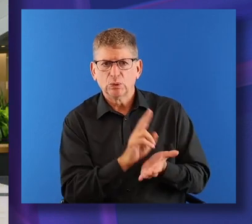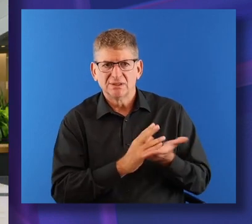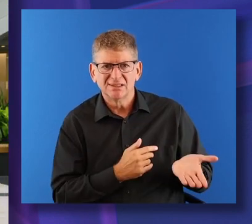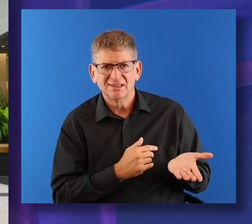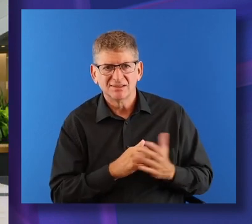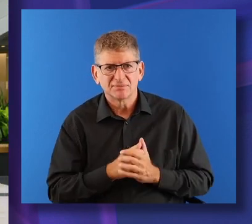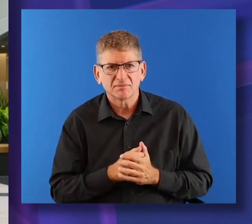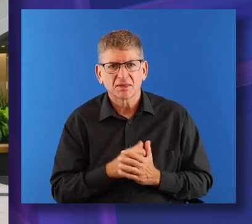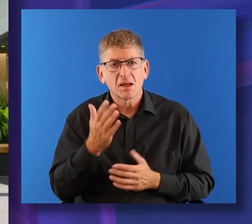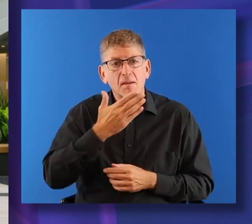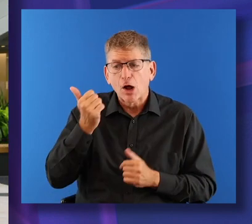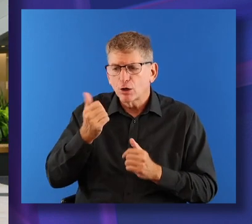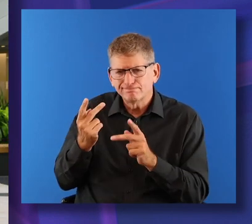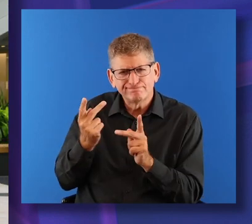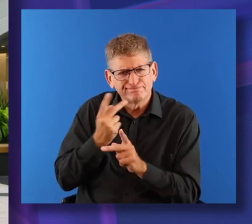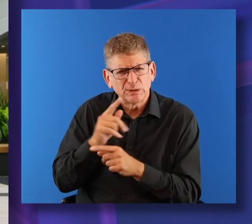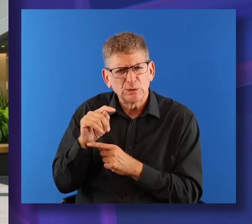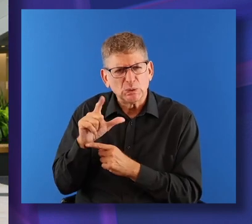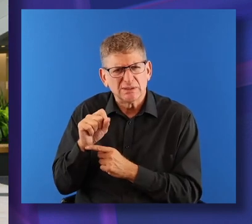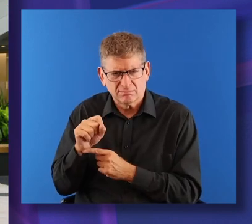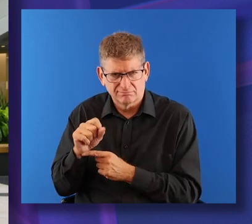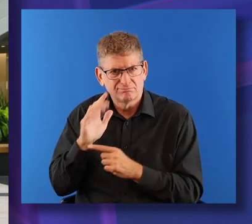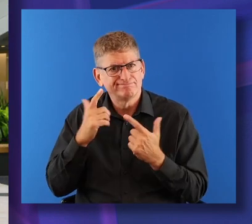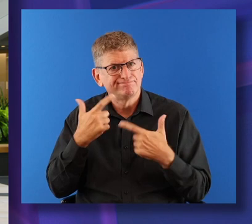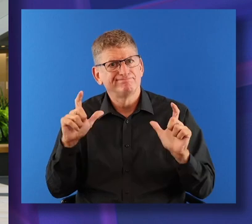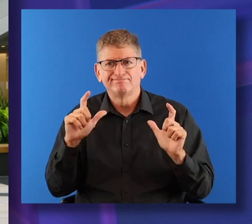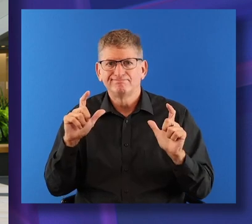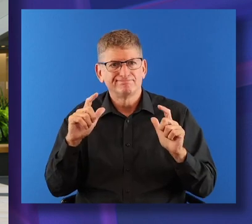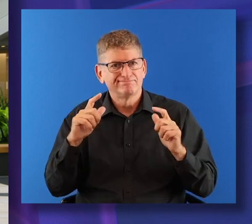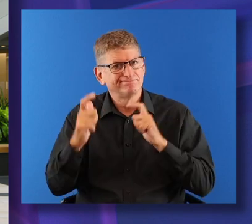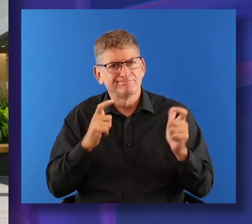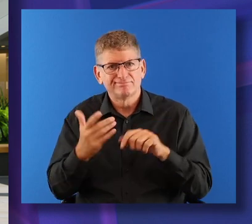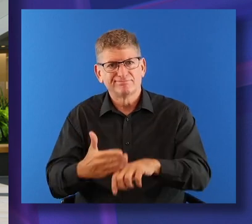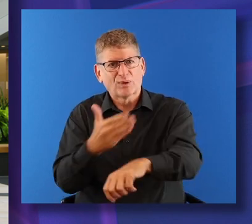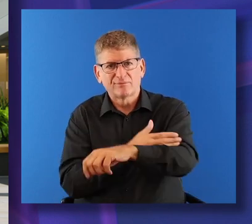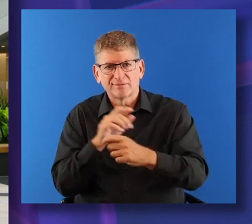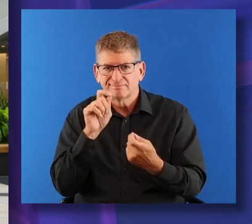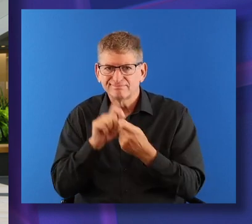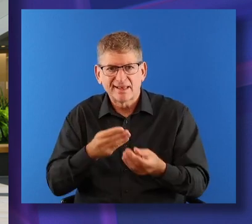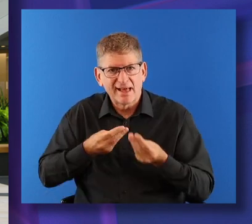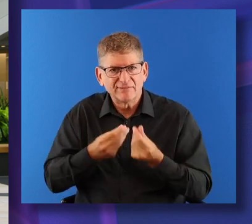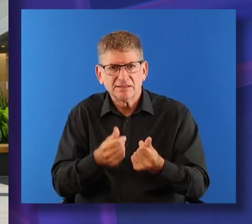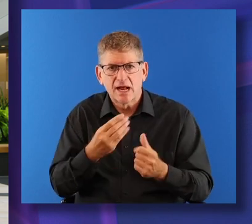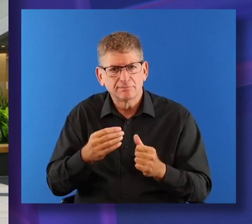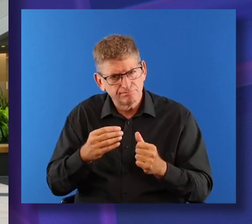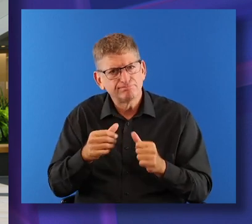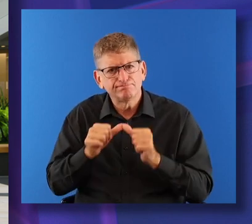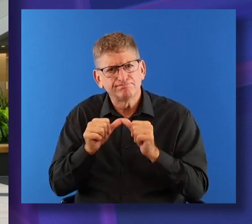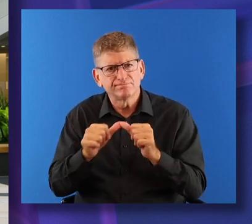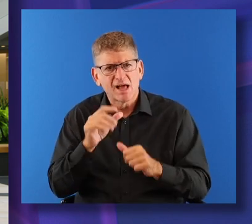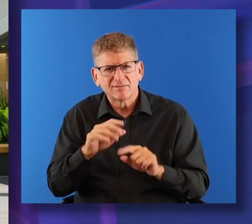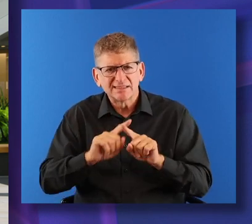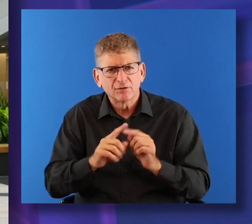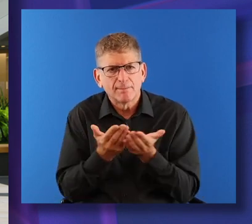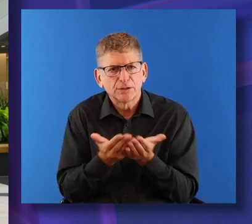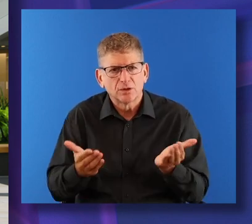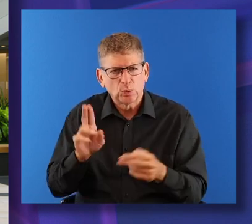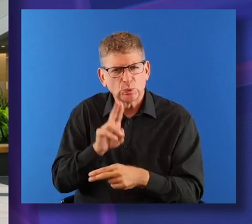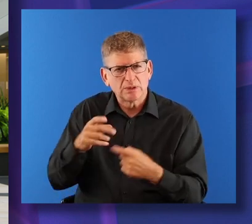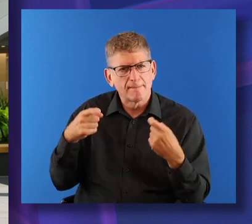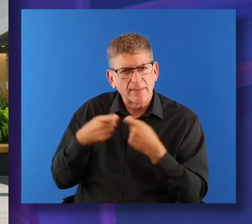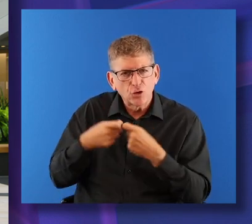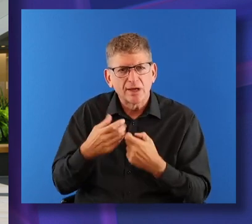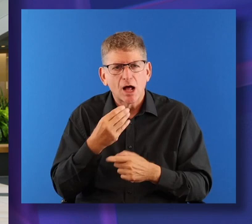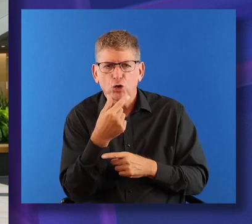Better computational tools will enable significant improvements in the efficiency and durability of materials used in batteries and green